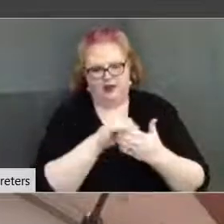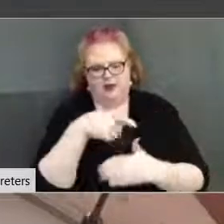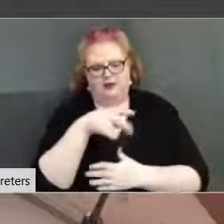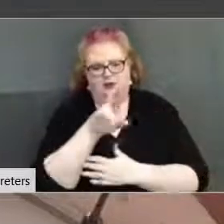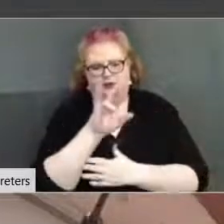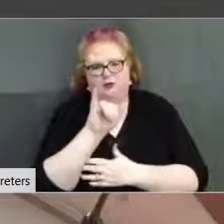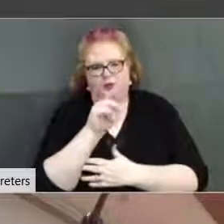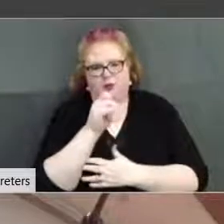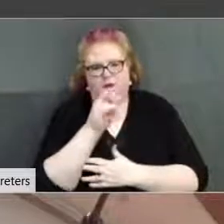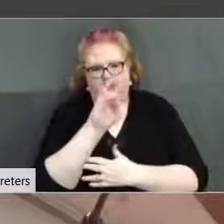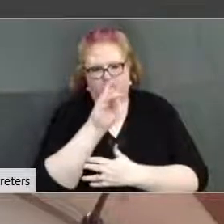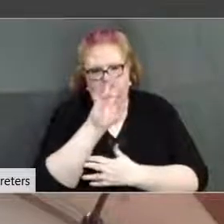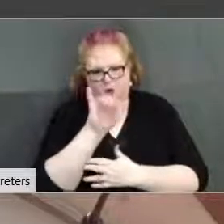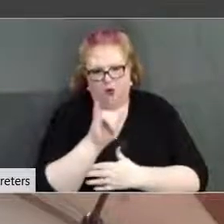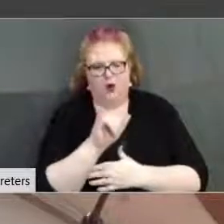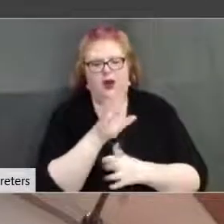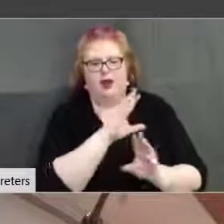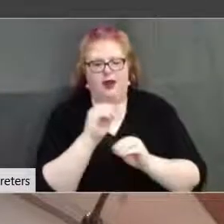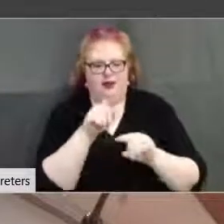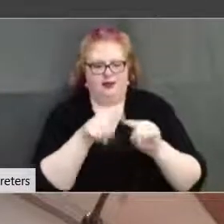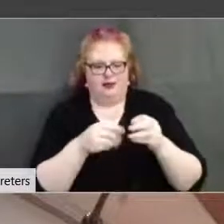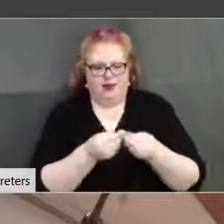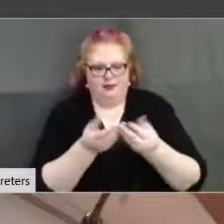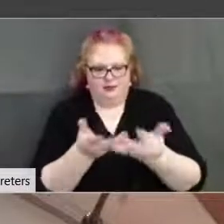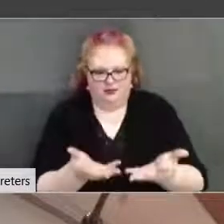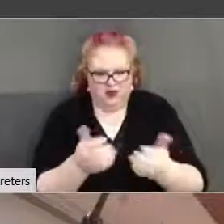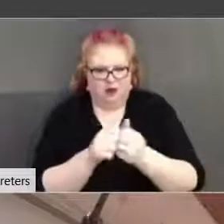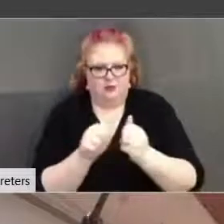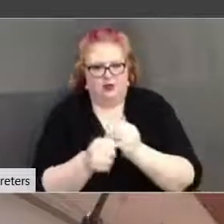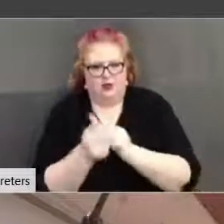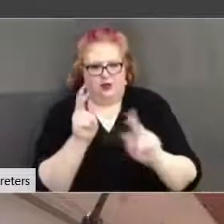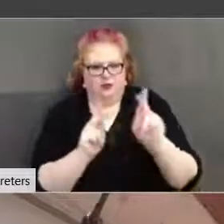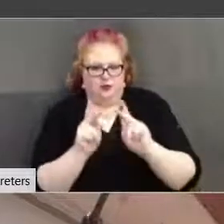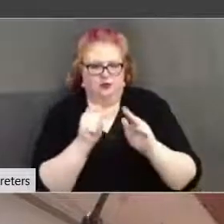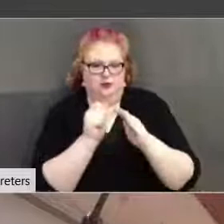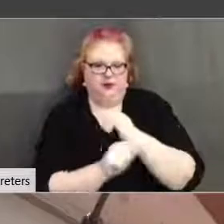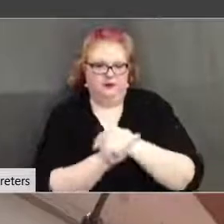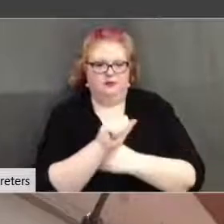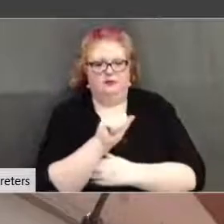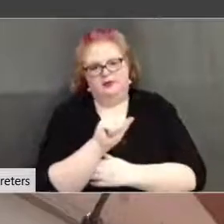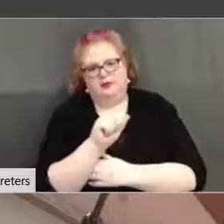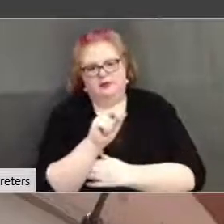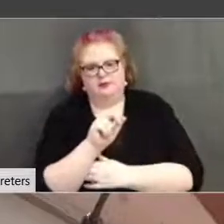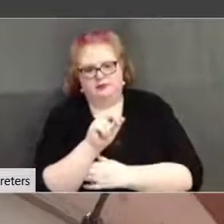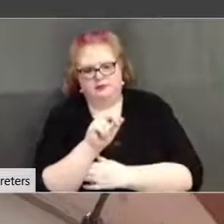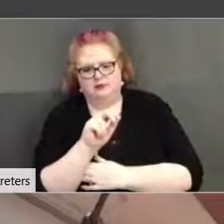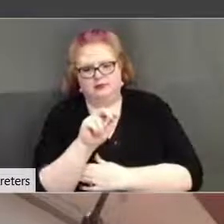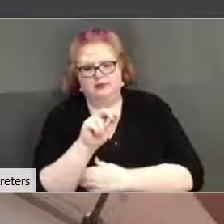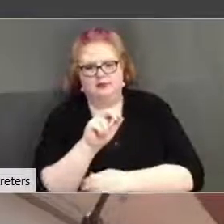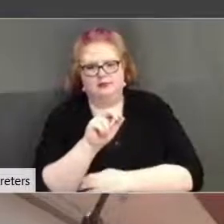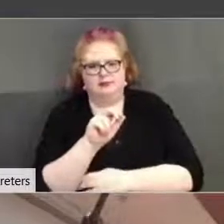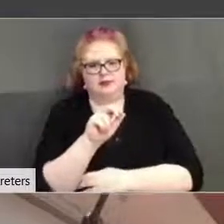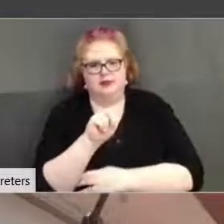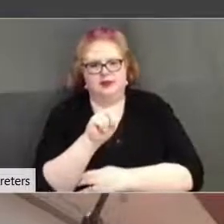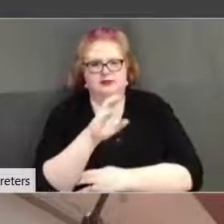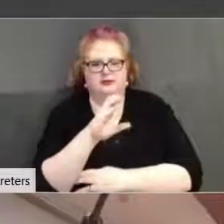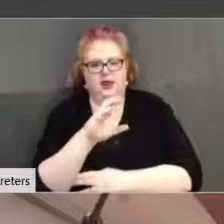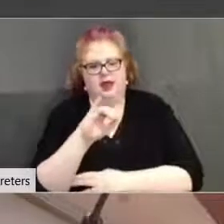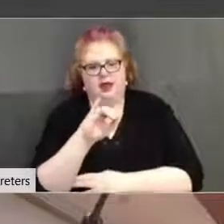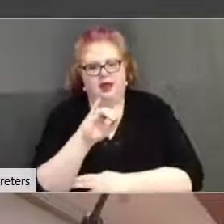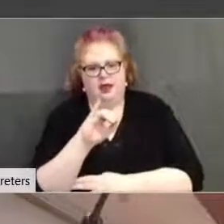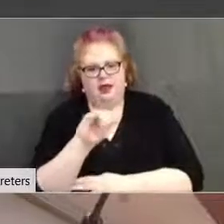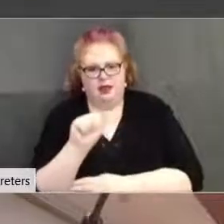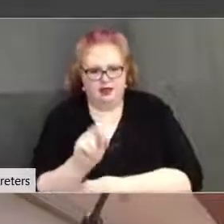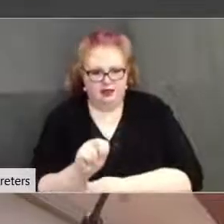they are providing the CIN. If you could provide as much information you can that's not proprietary to